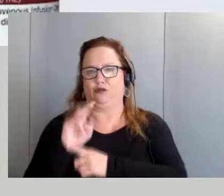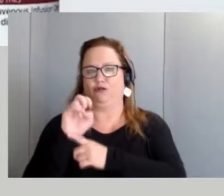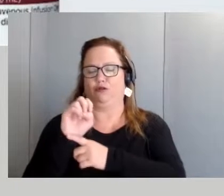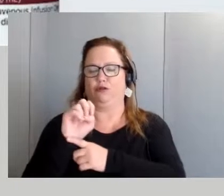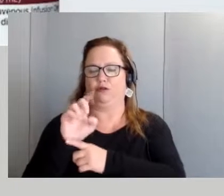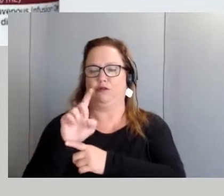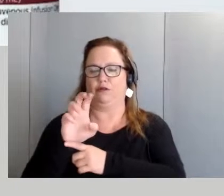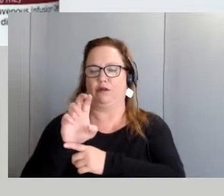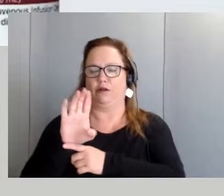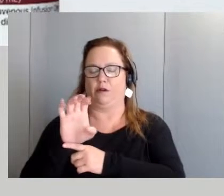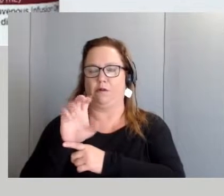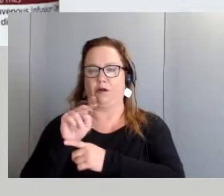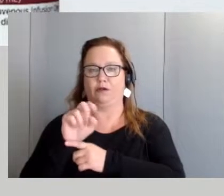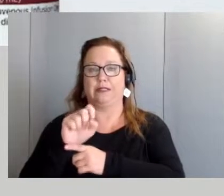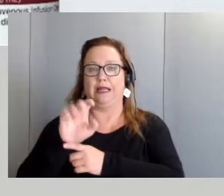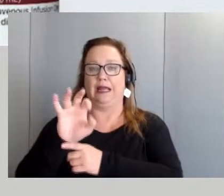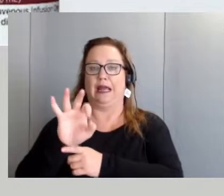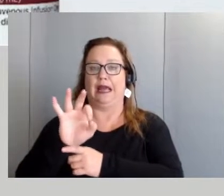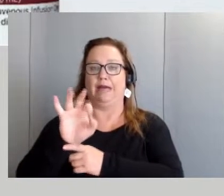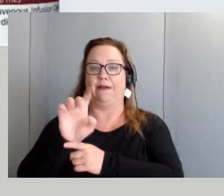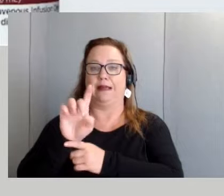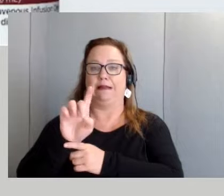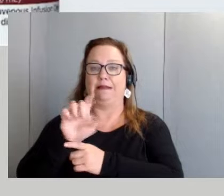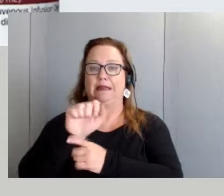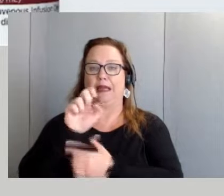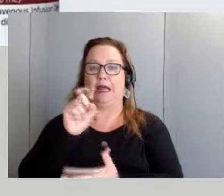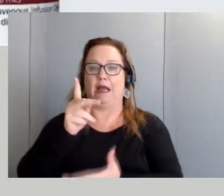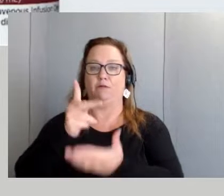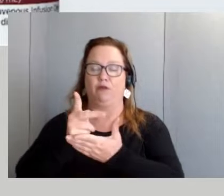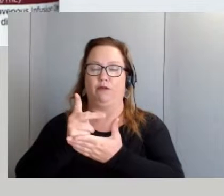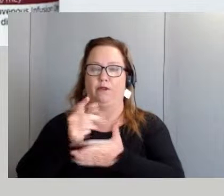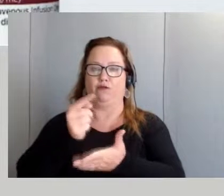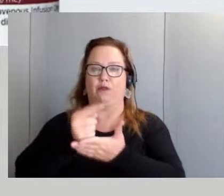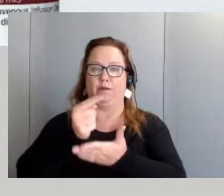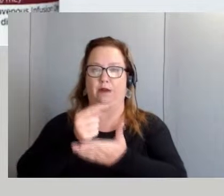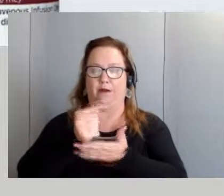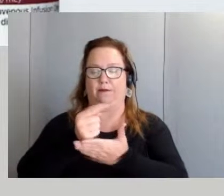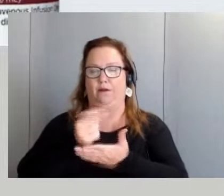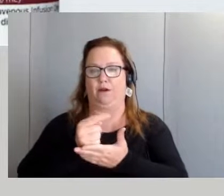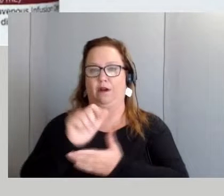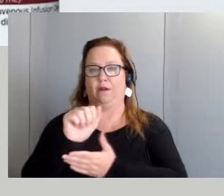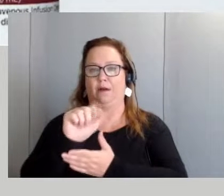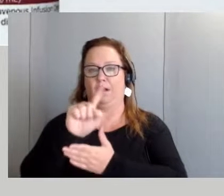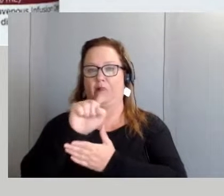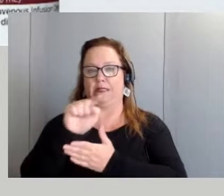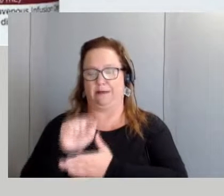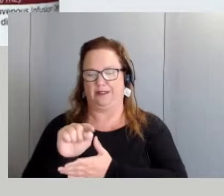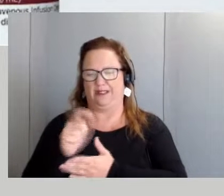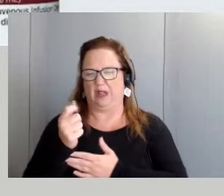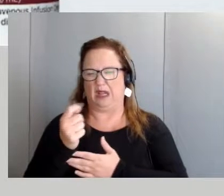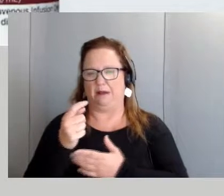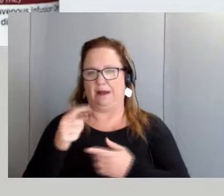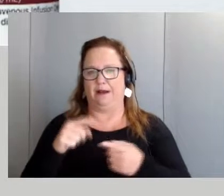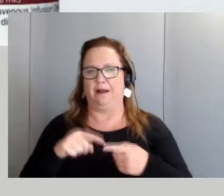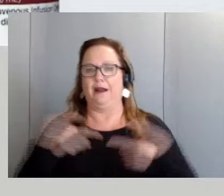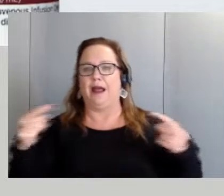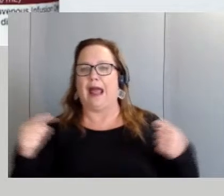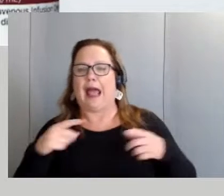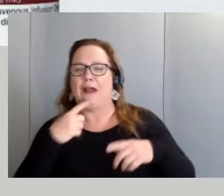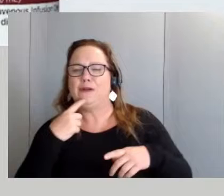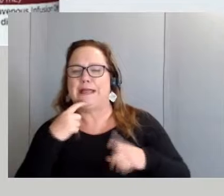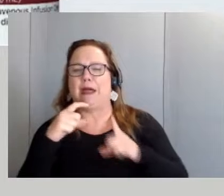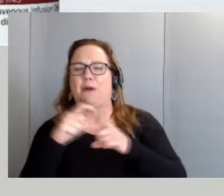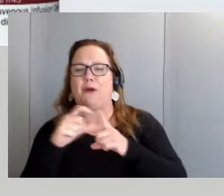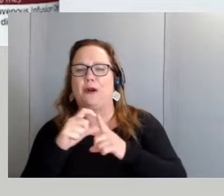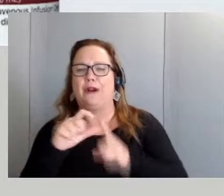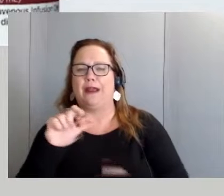let you start here. The FDA approved a new treatment for Alzheimer's, but it did have some controversy. I'm going to have you pronounce it, first of